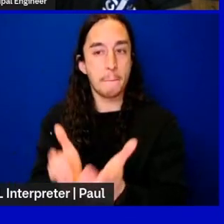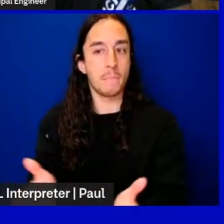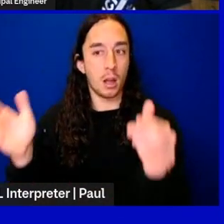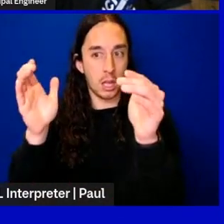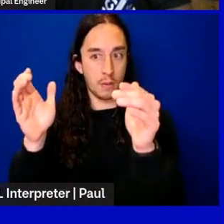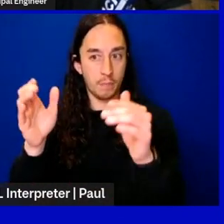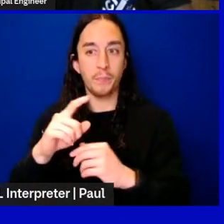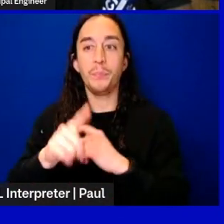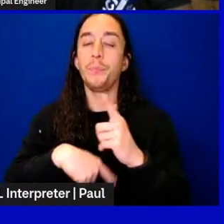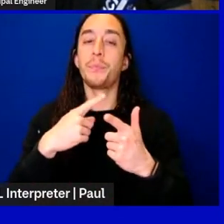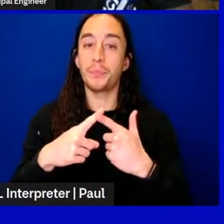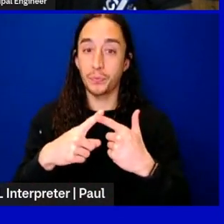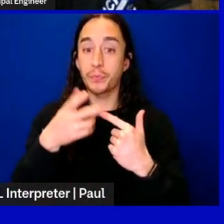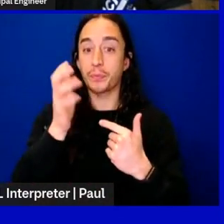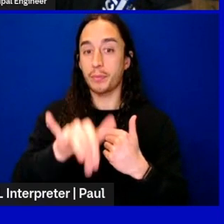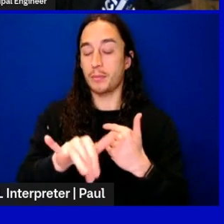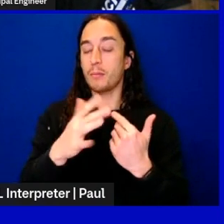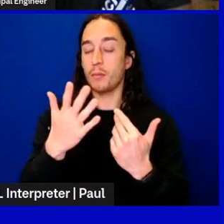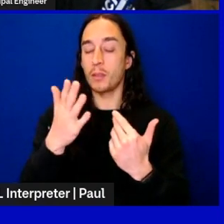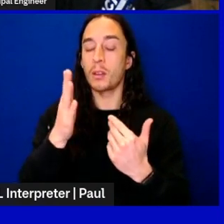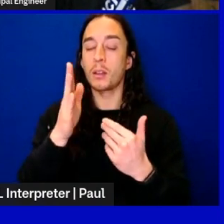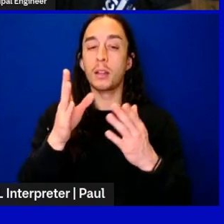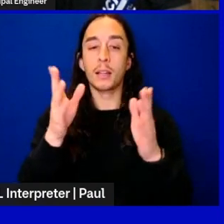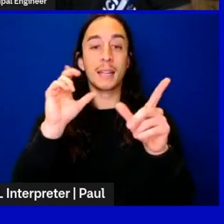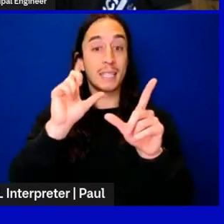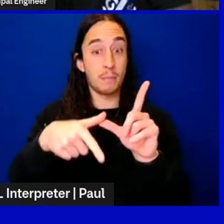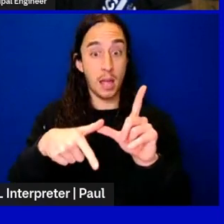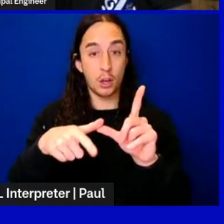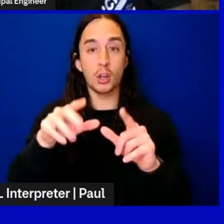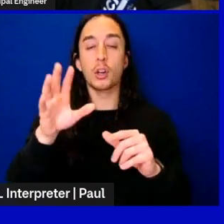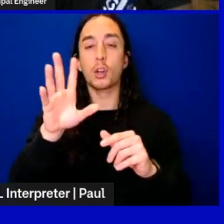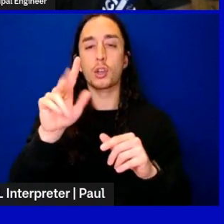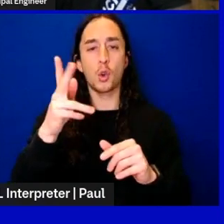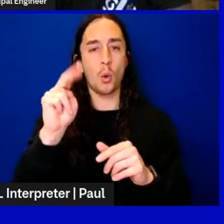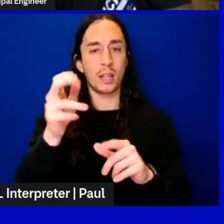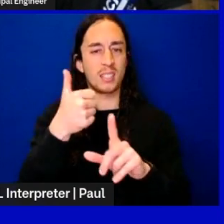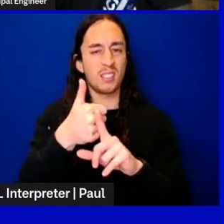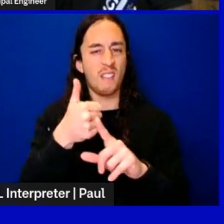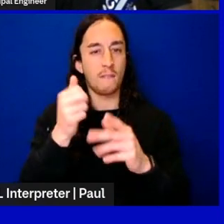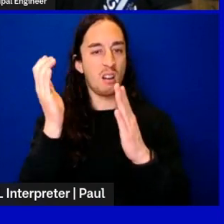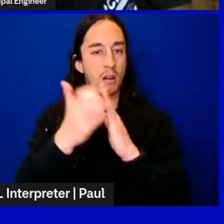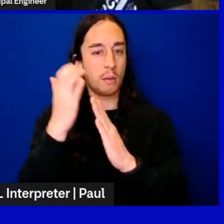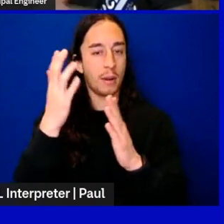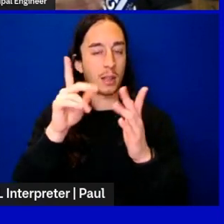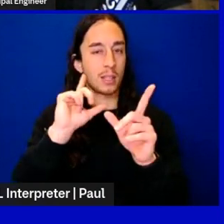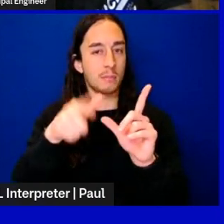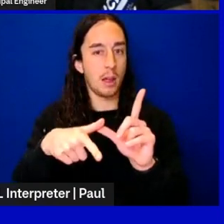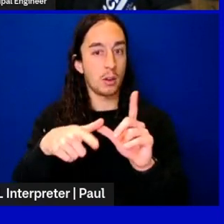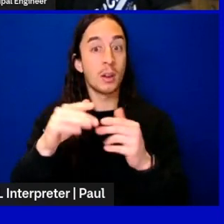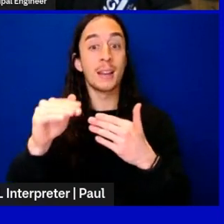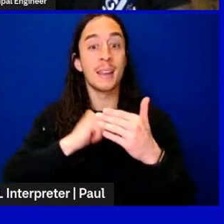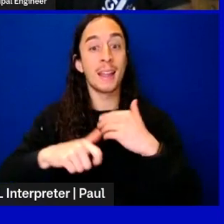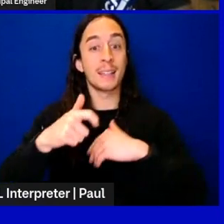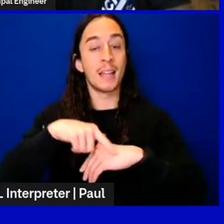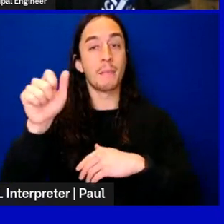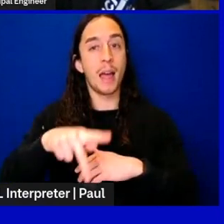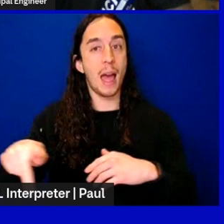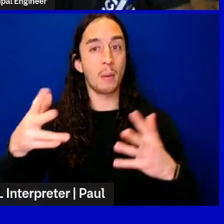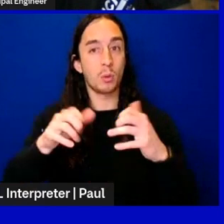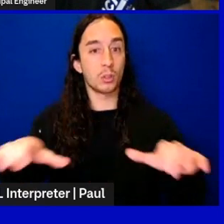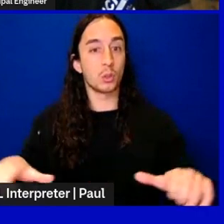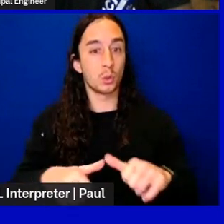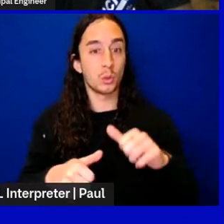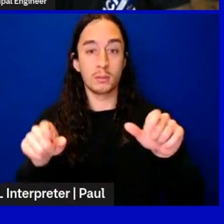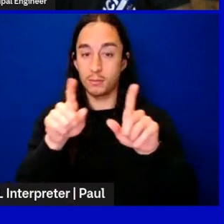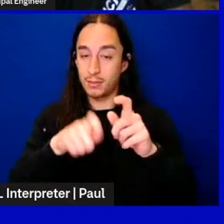time, when the lease period expires, that token will automatically get expired. Now, next time, if that application wants to perform the same operation,